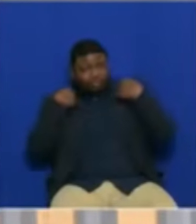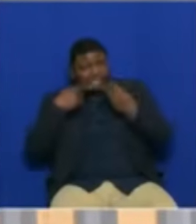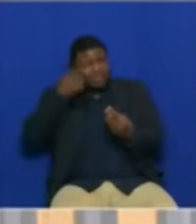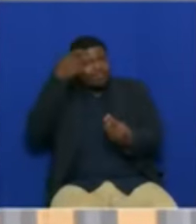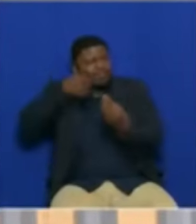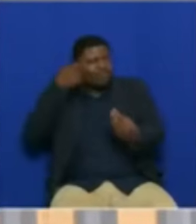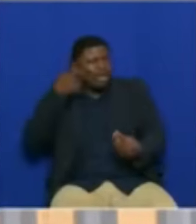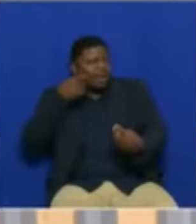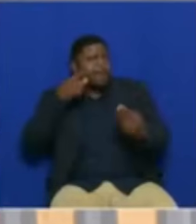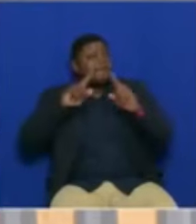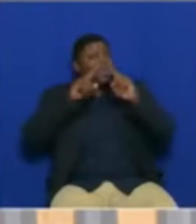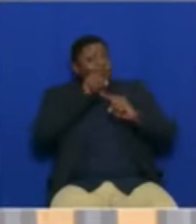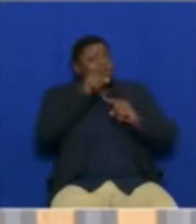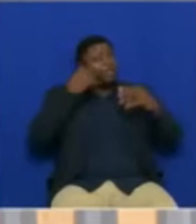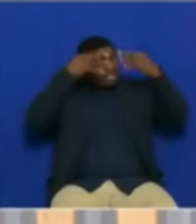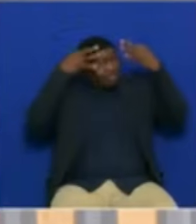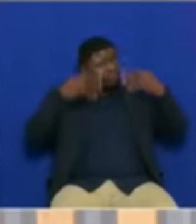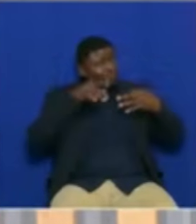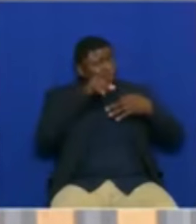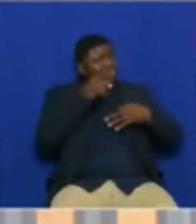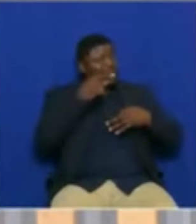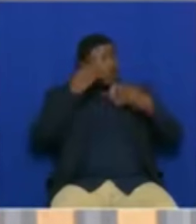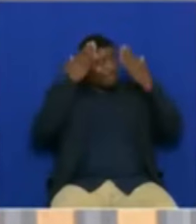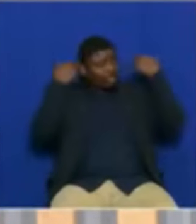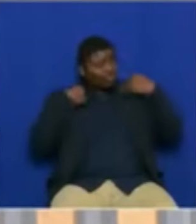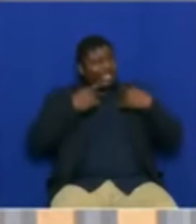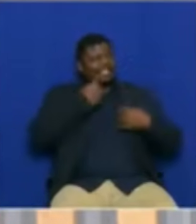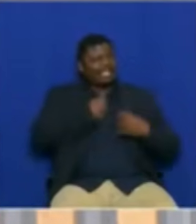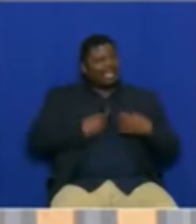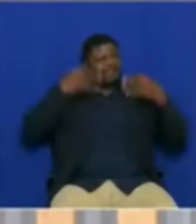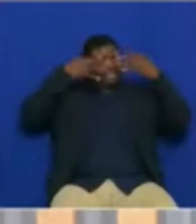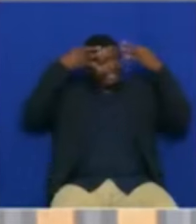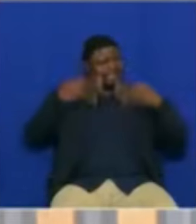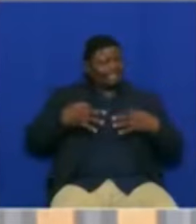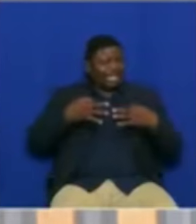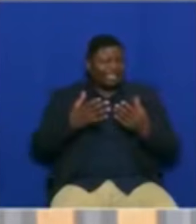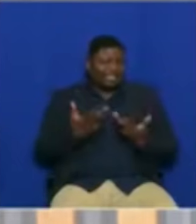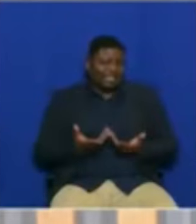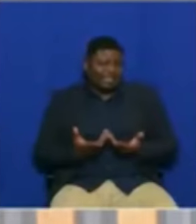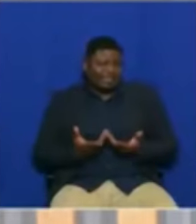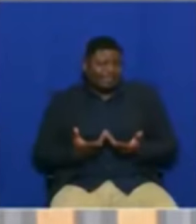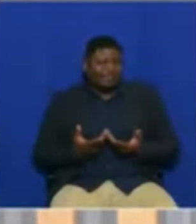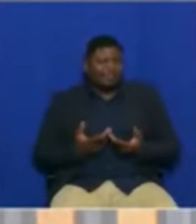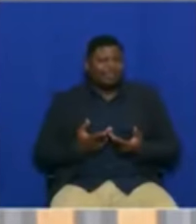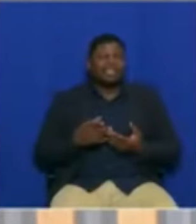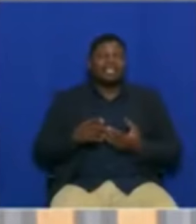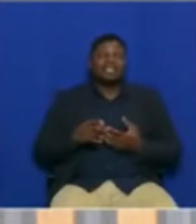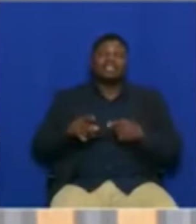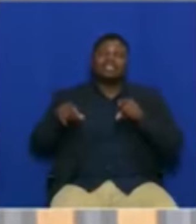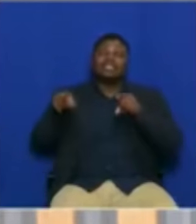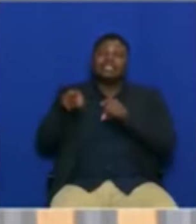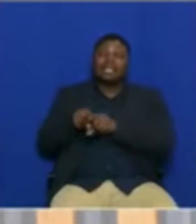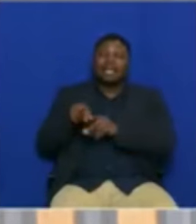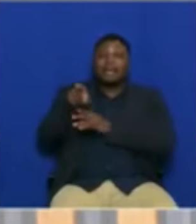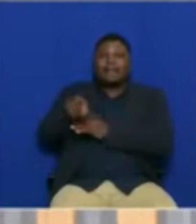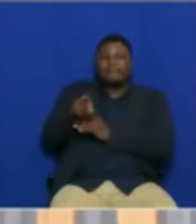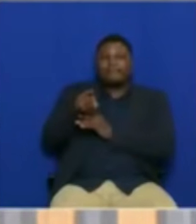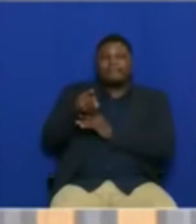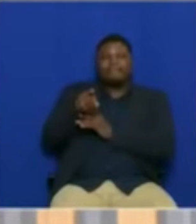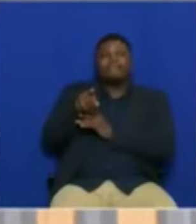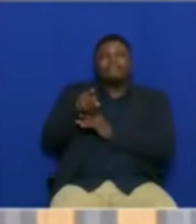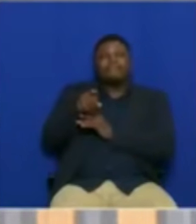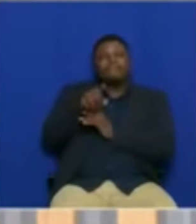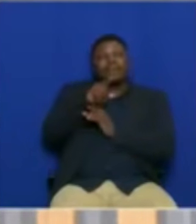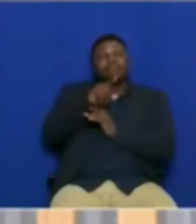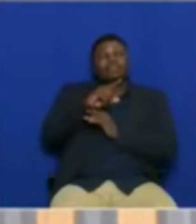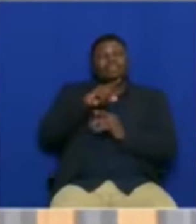wanted to protect other investigations, even though that's not why the magistrate gave it. You were part of